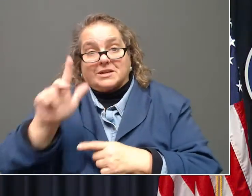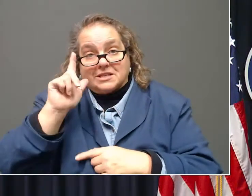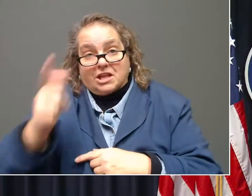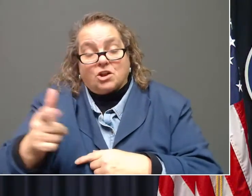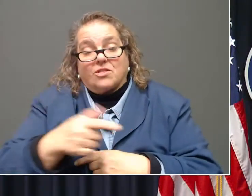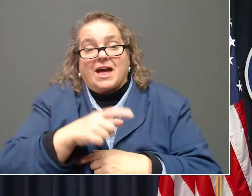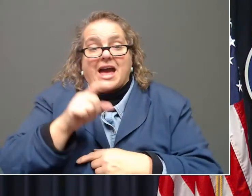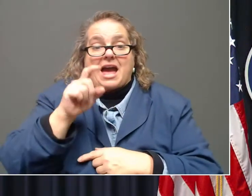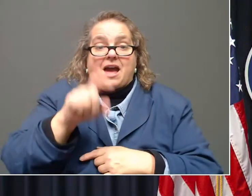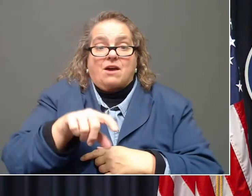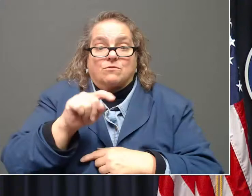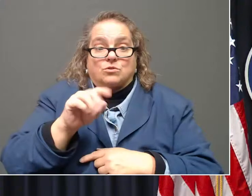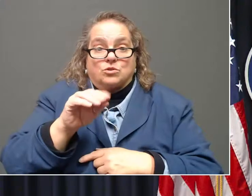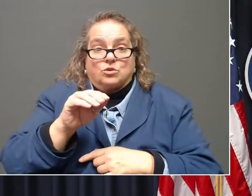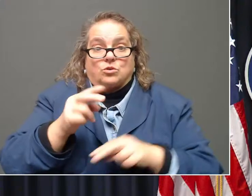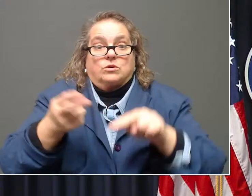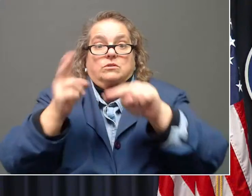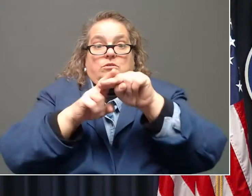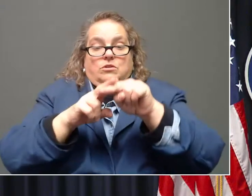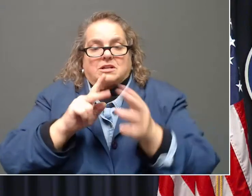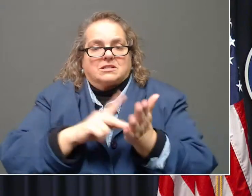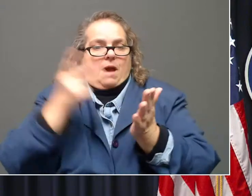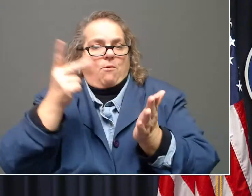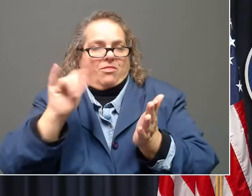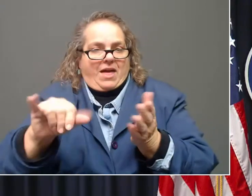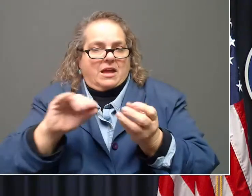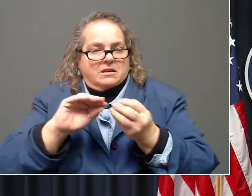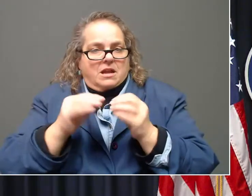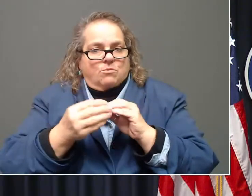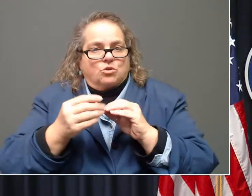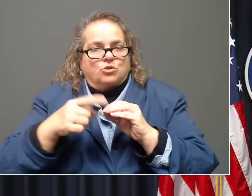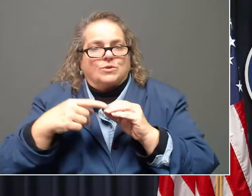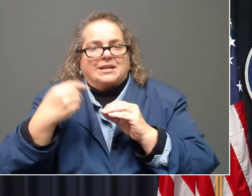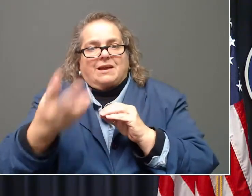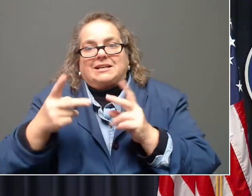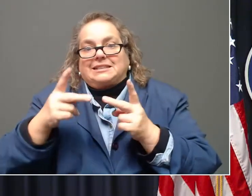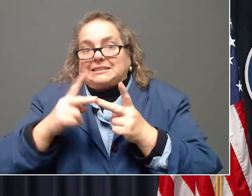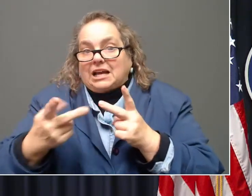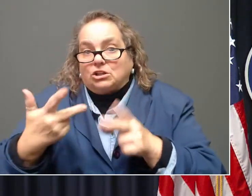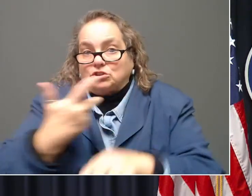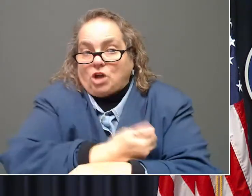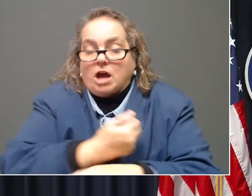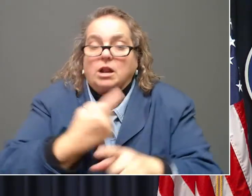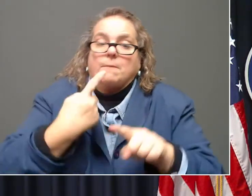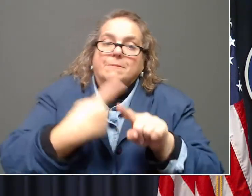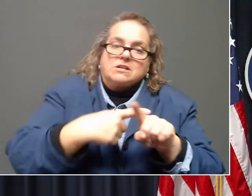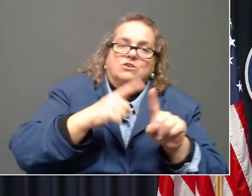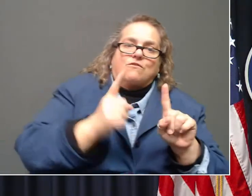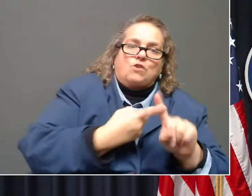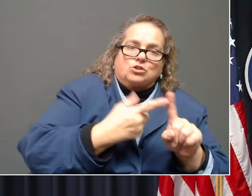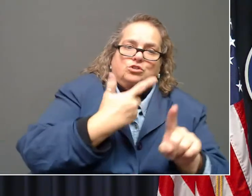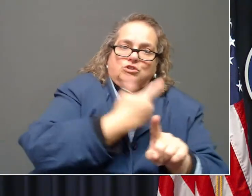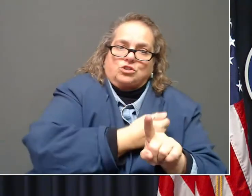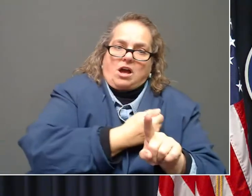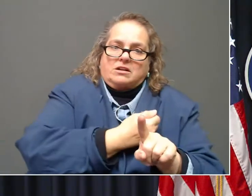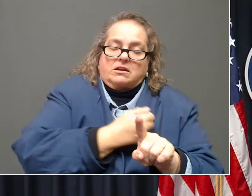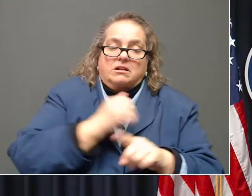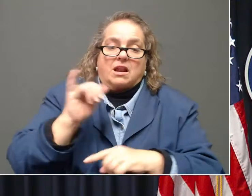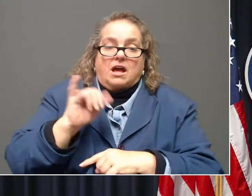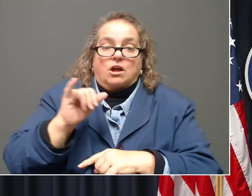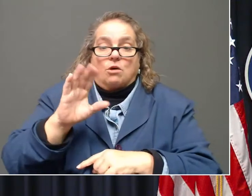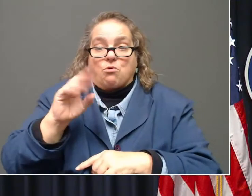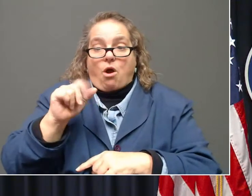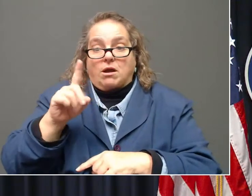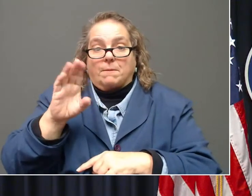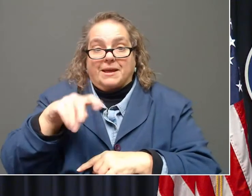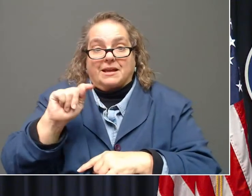Covington Kroger location will schedule 2,000. The Bowling Green Kroger location will schedule 2,000. These Murray